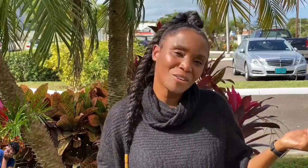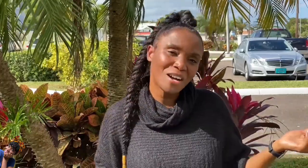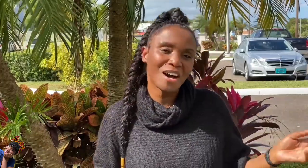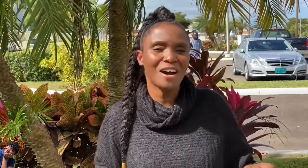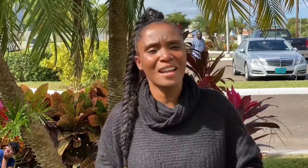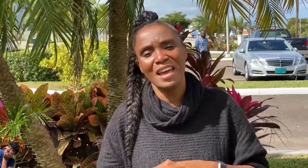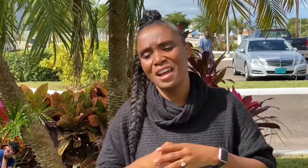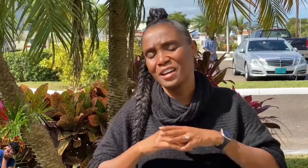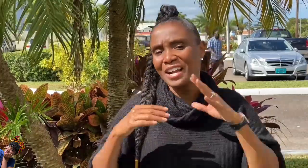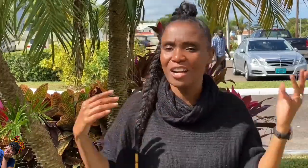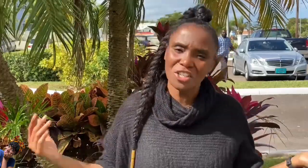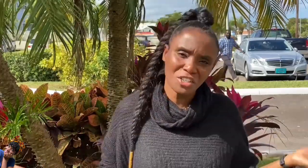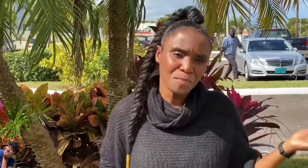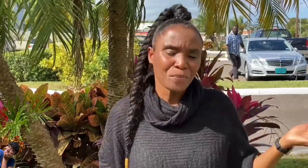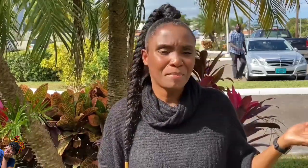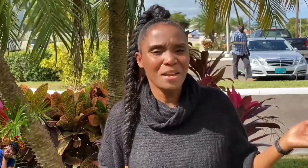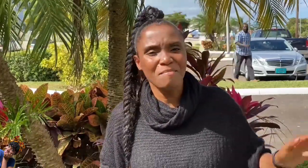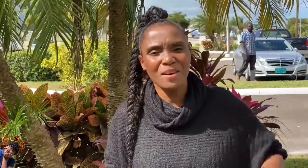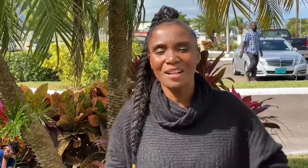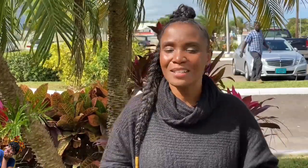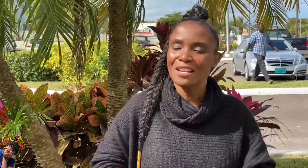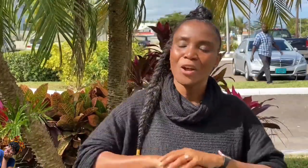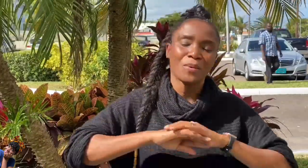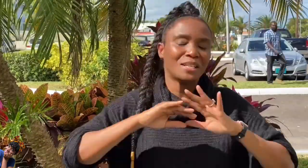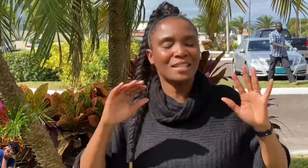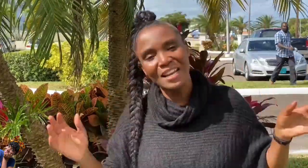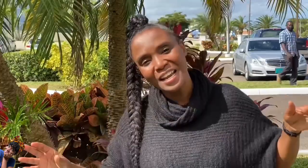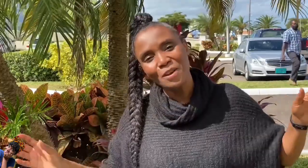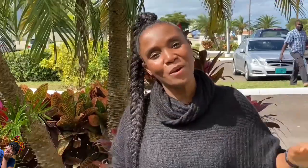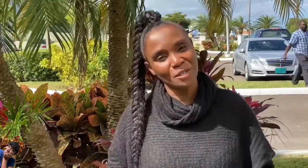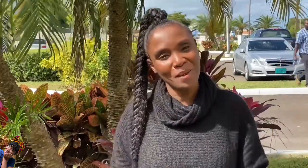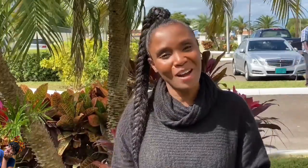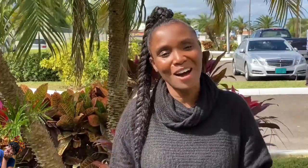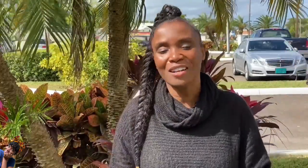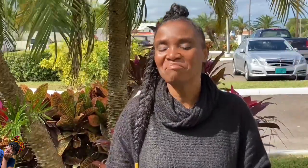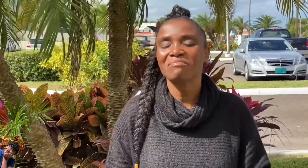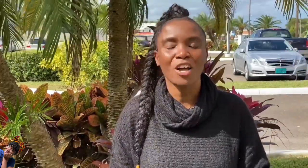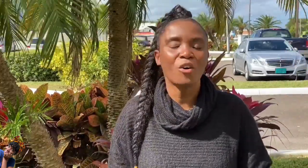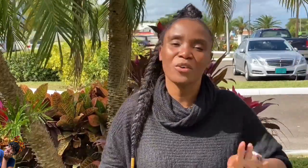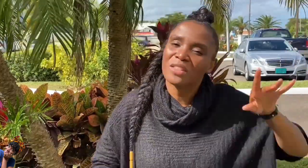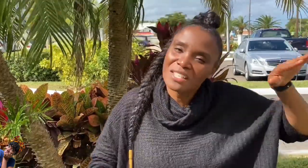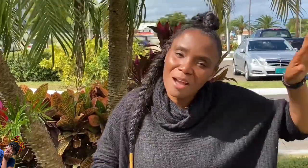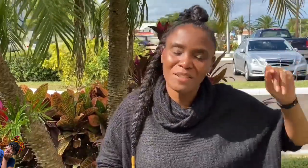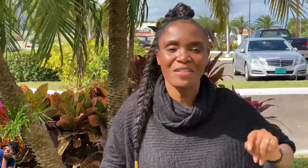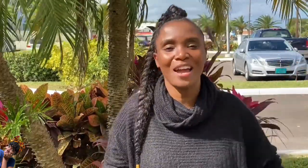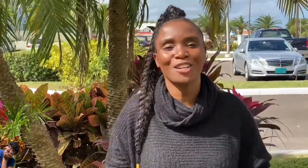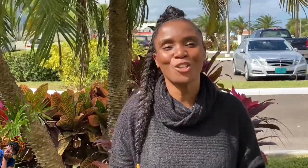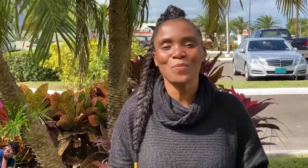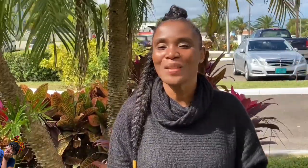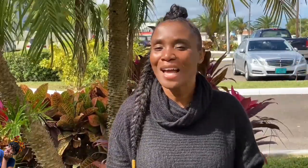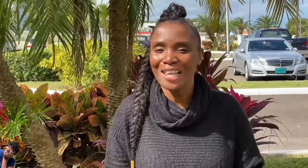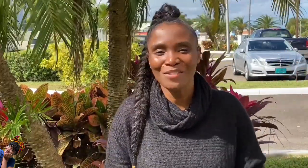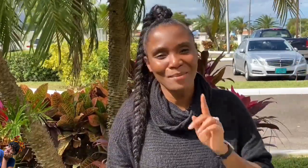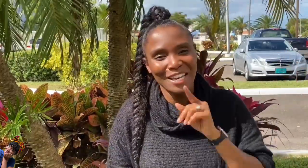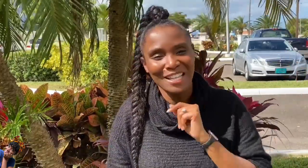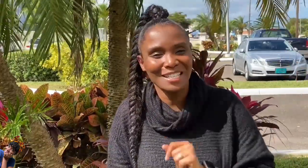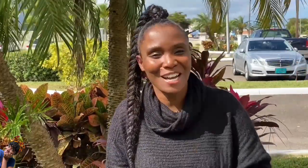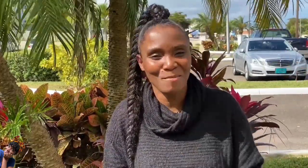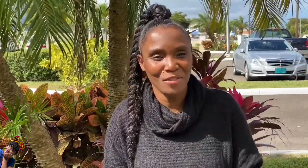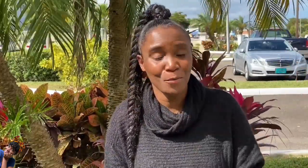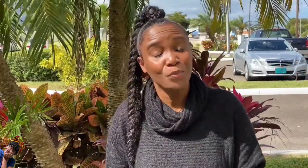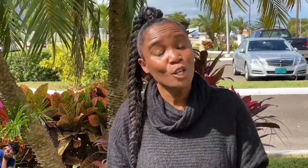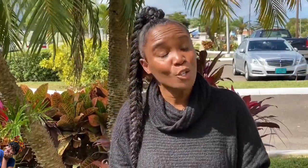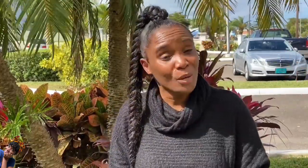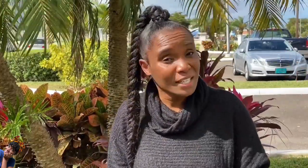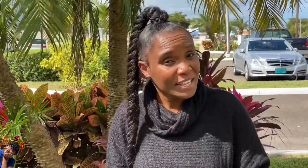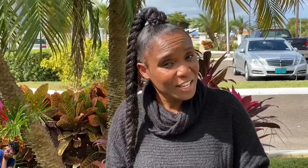learn about God and our characters being built, and we're singing and worshiping God, although the time's flying. So I love spending this